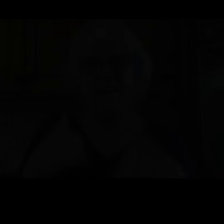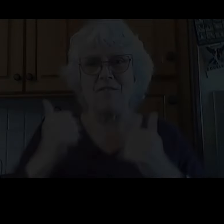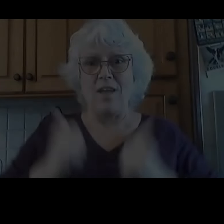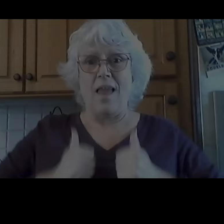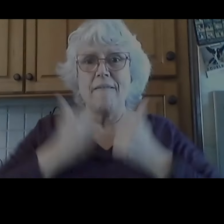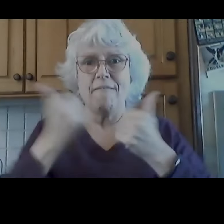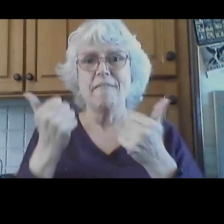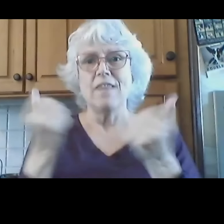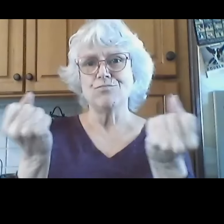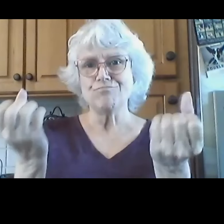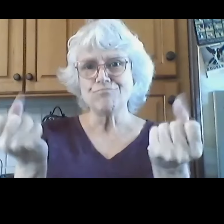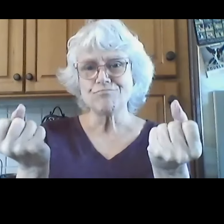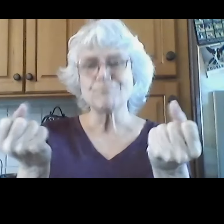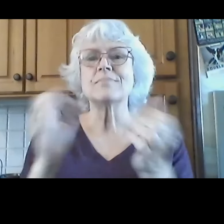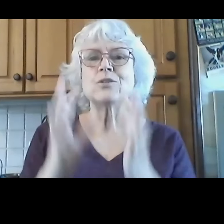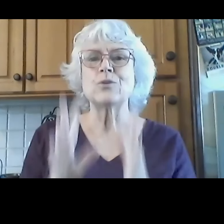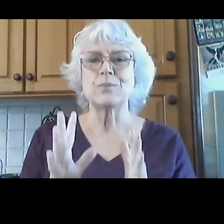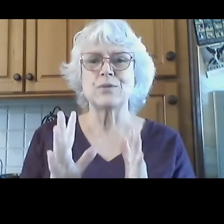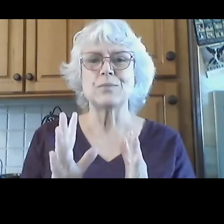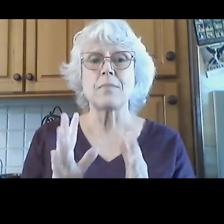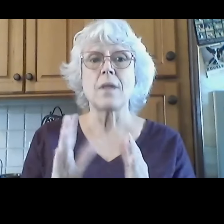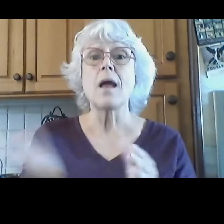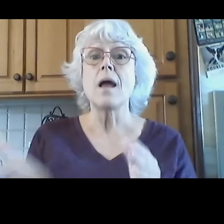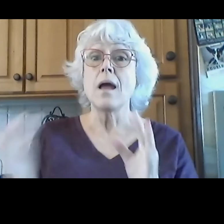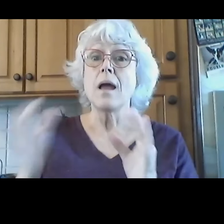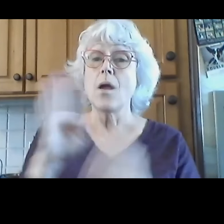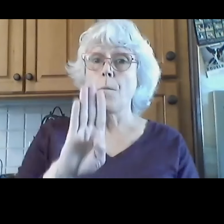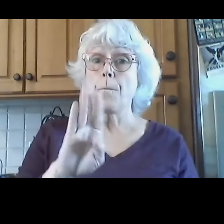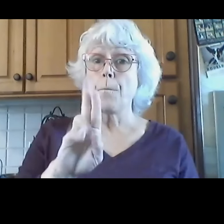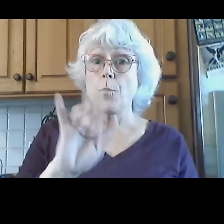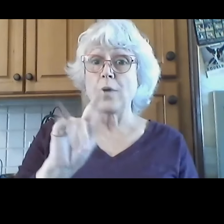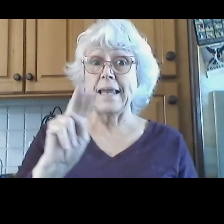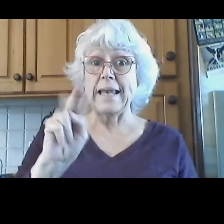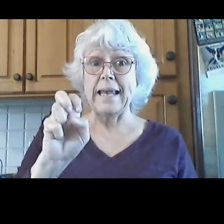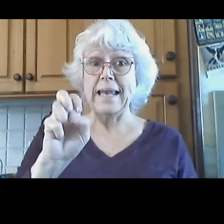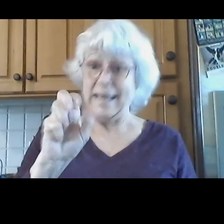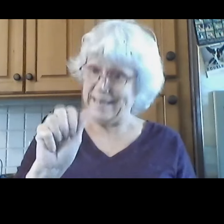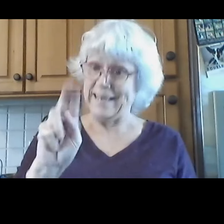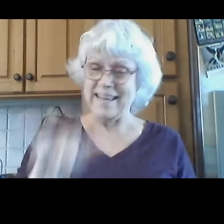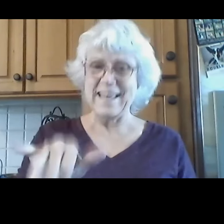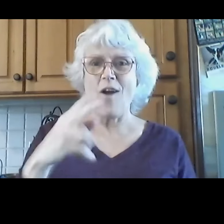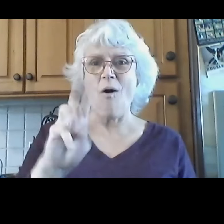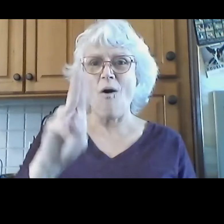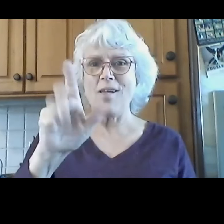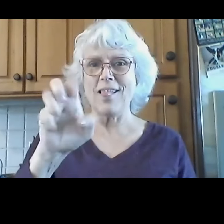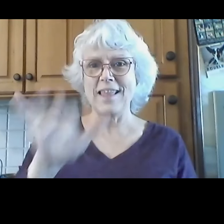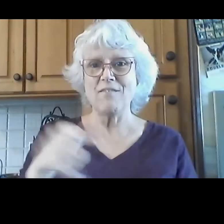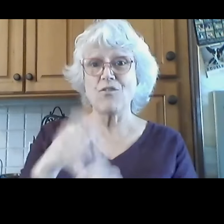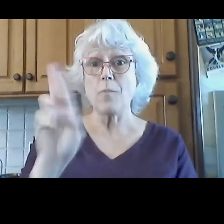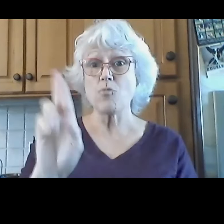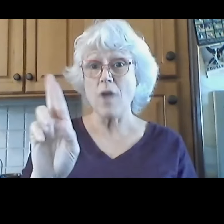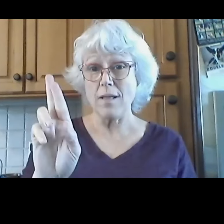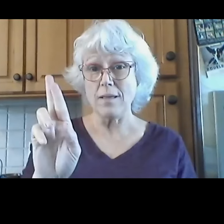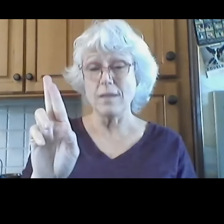Today we're joined by Brittany Hawley out of the Raleigh Center and she is going to be talking about assistive